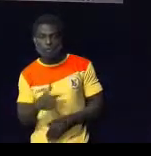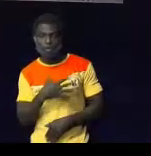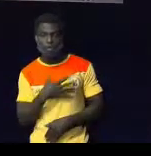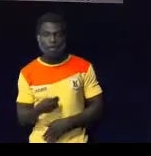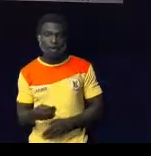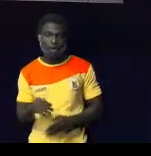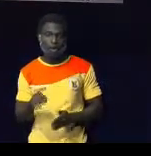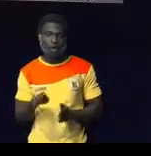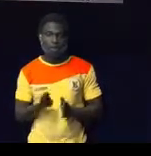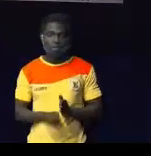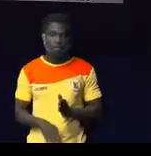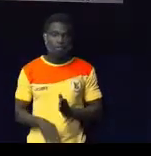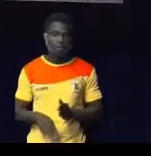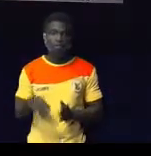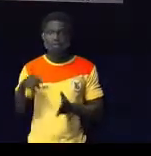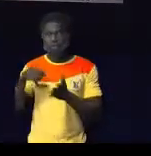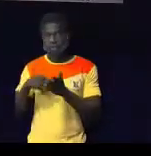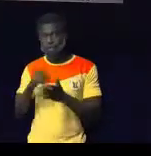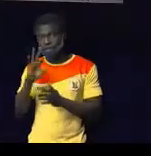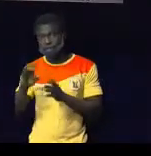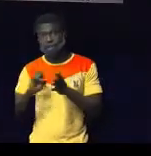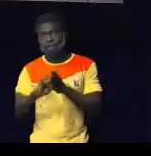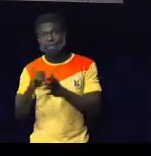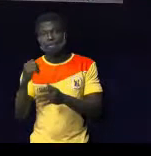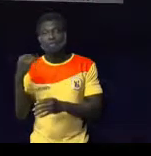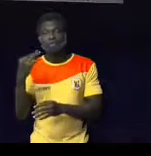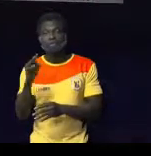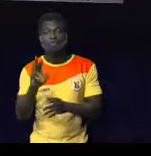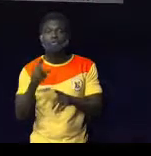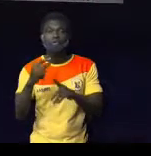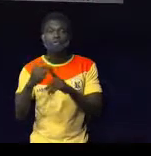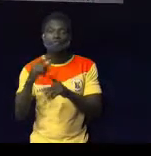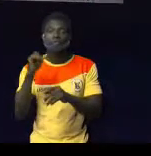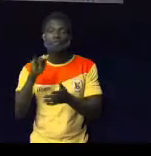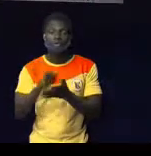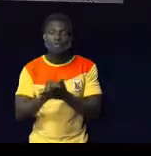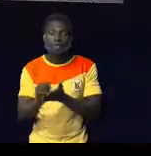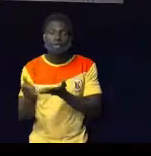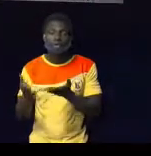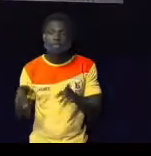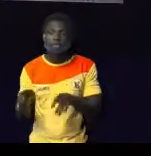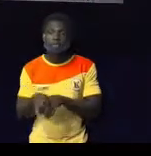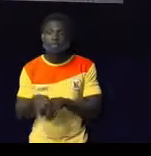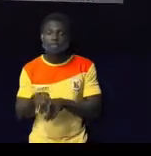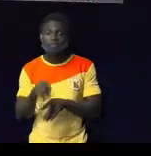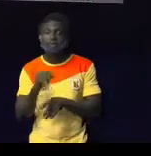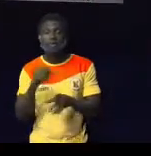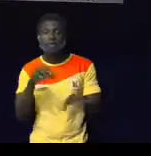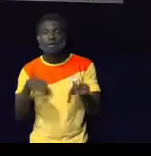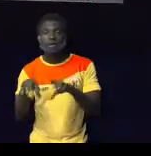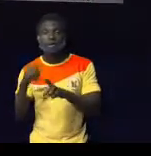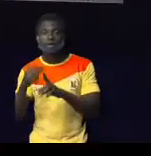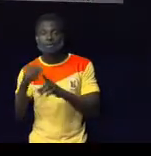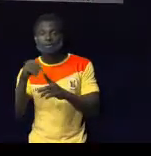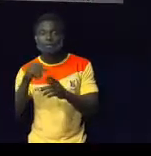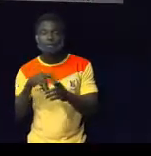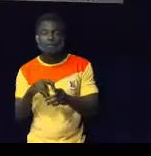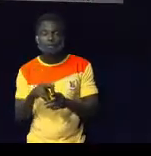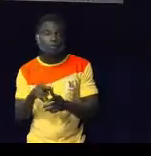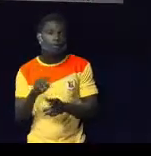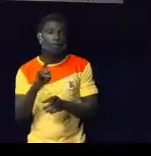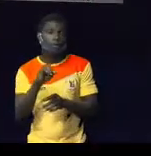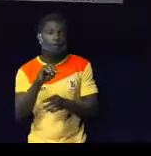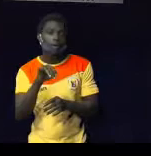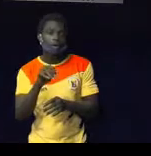and cheap. These are examples of words that serve as adverbs or adjectives depending